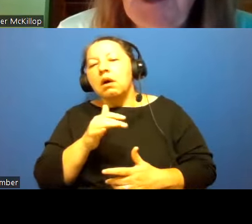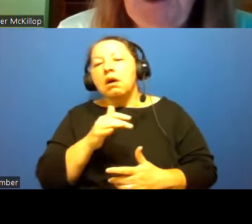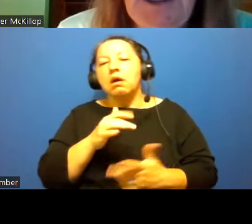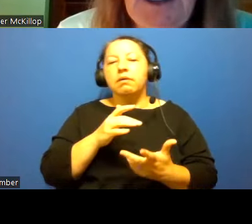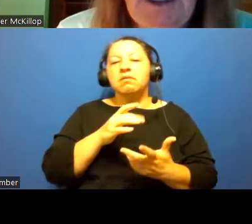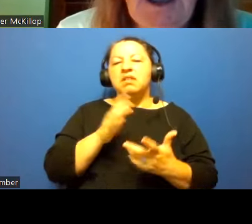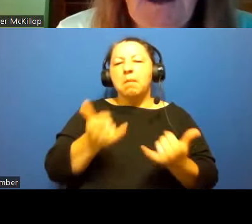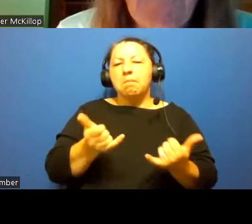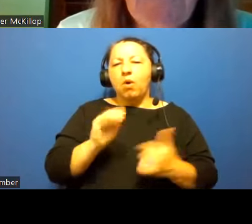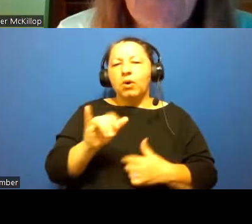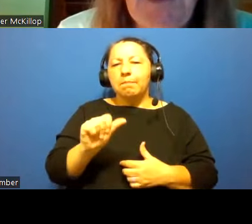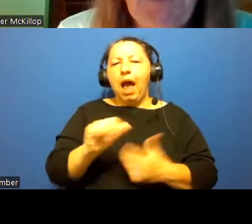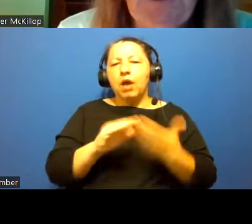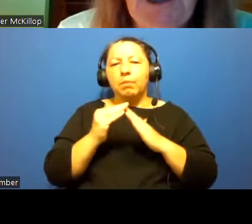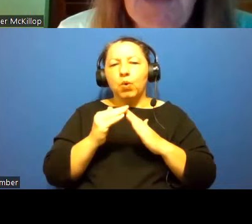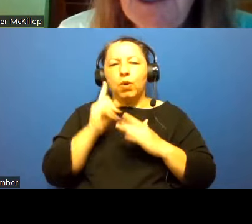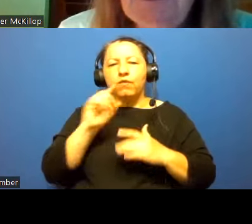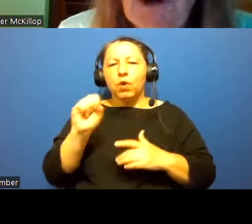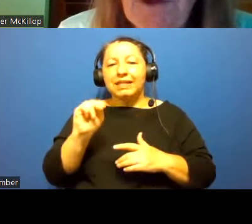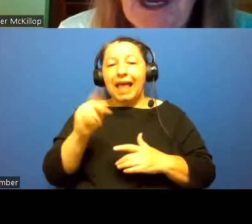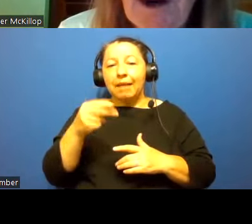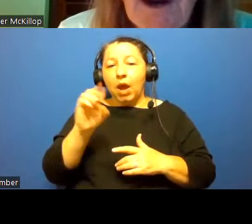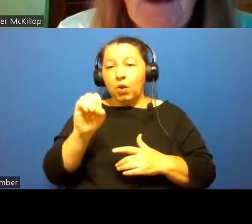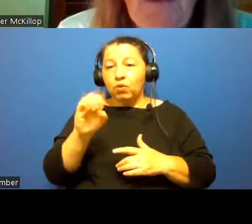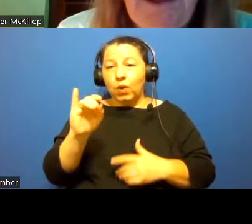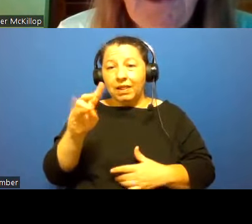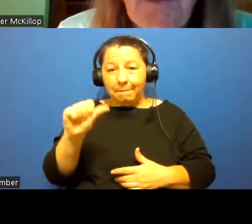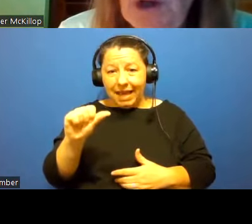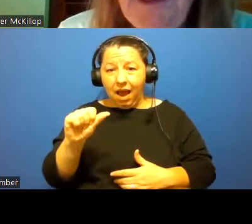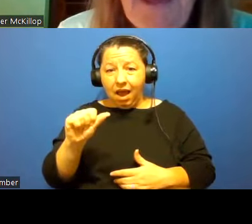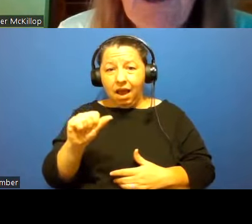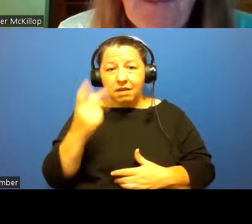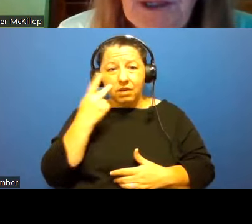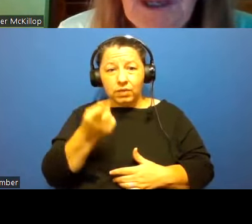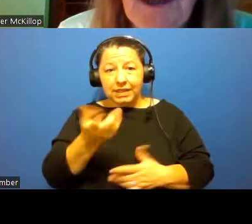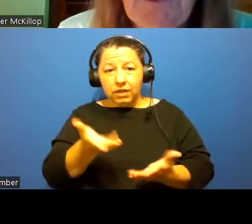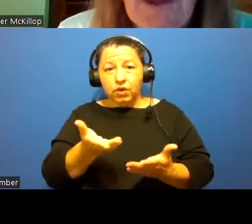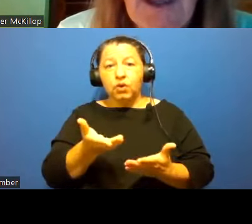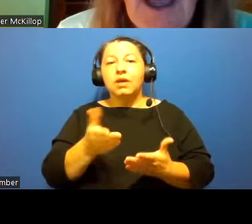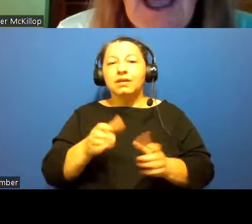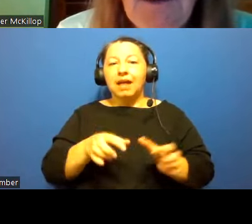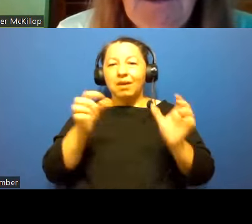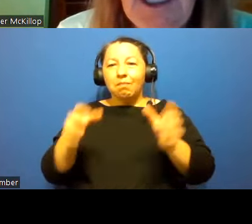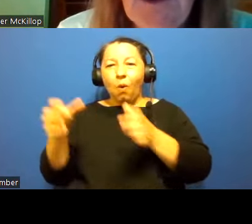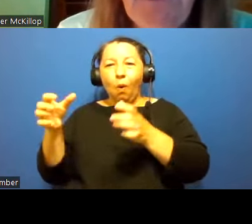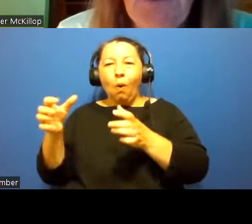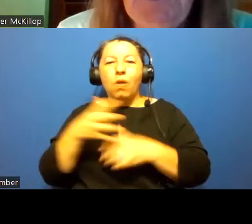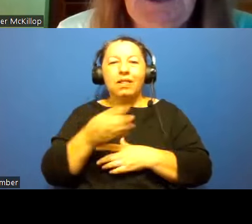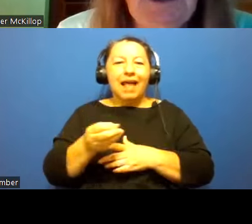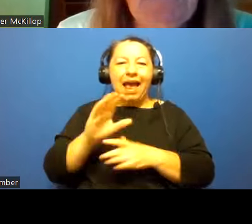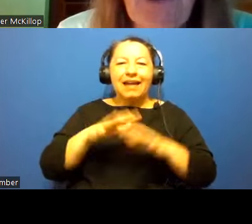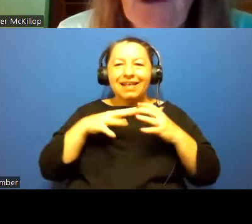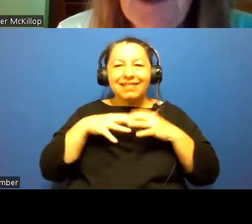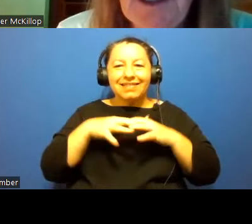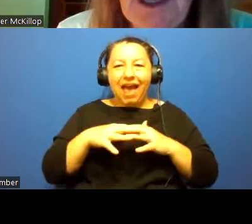Maya community of San Pedro, Colombia, shown here with pole and thatch buildings. And here the